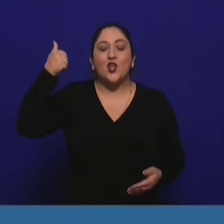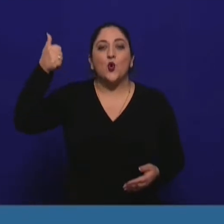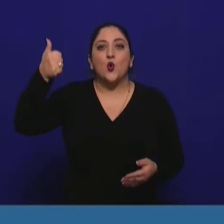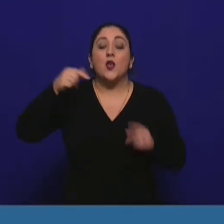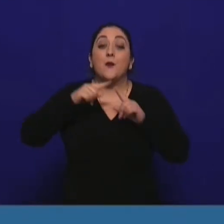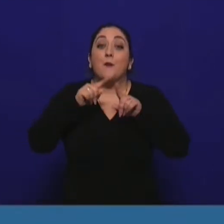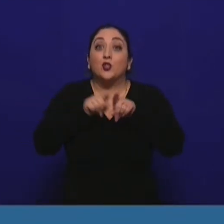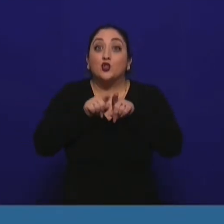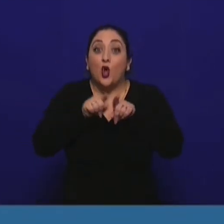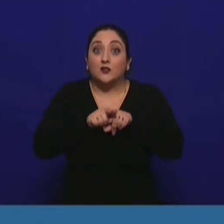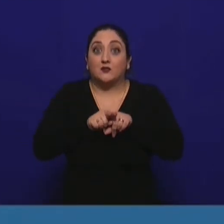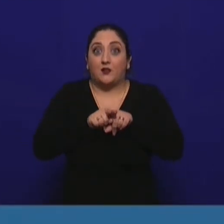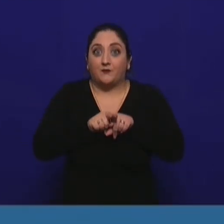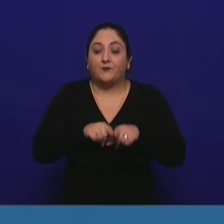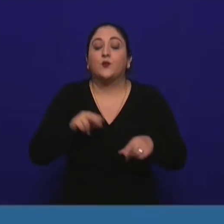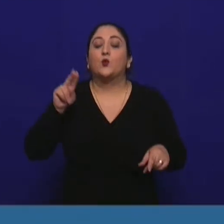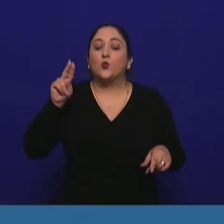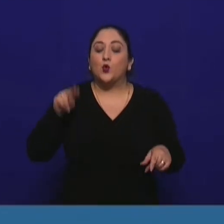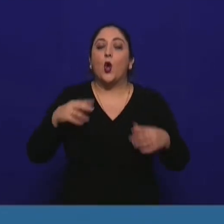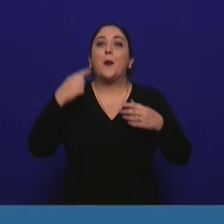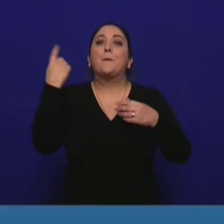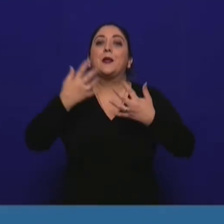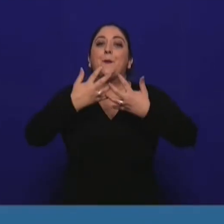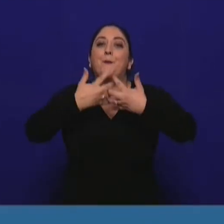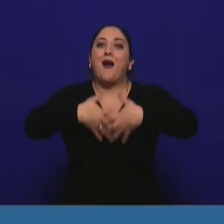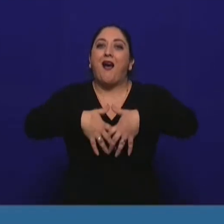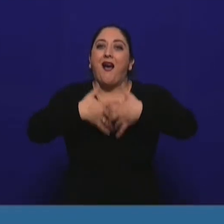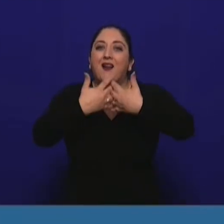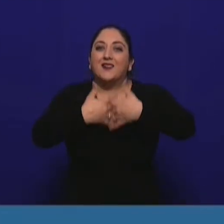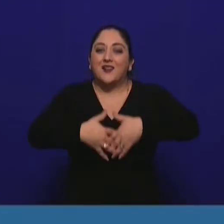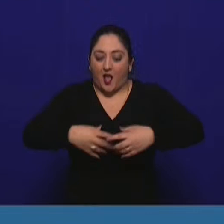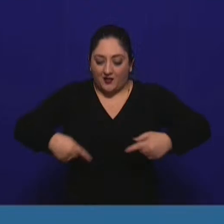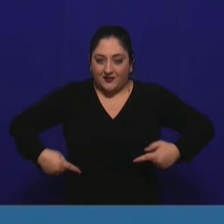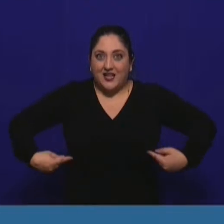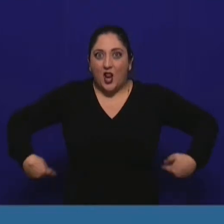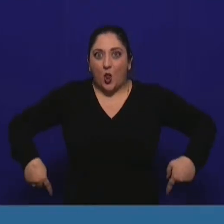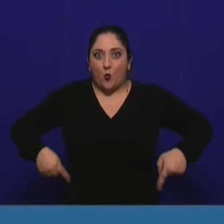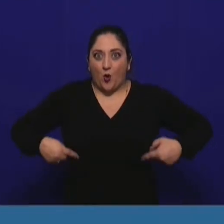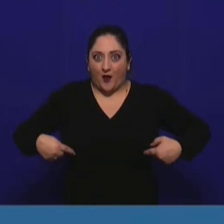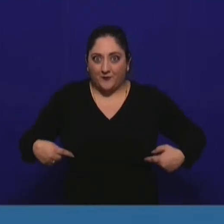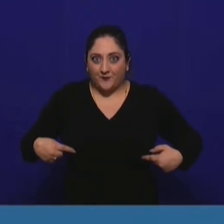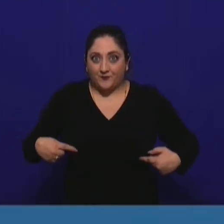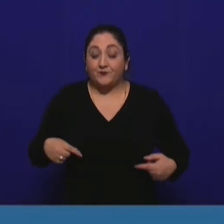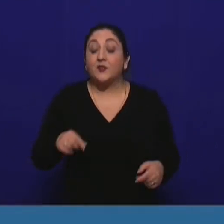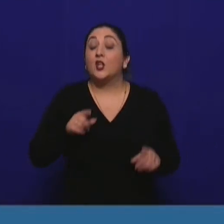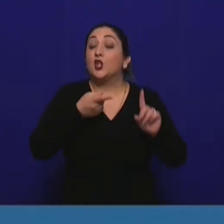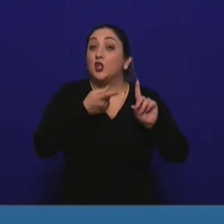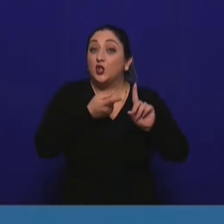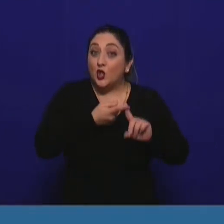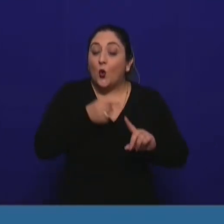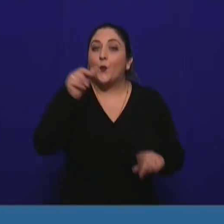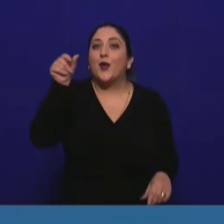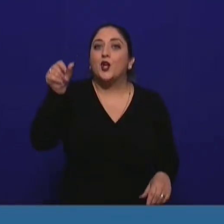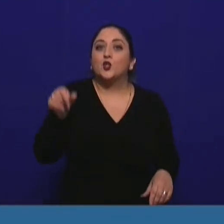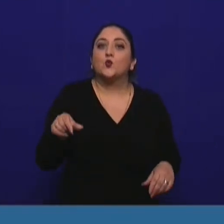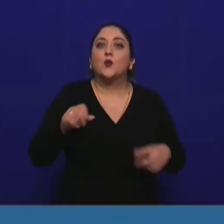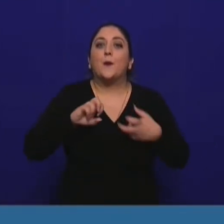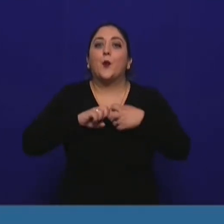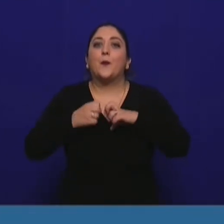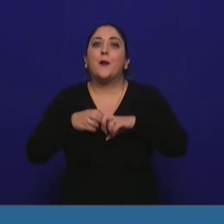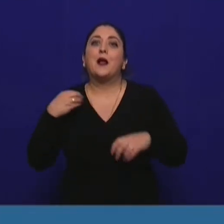fuq dialysis, għandna wkoll dawk il-pazjenti li huma daħlu l-isptar għal xi mart